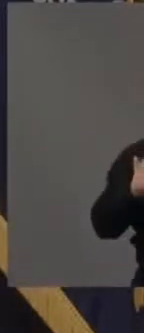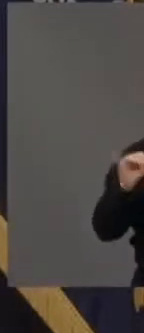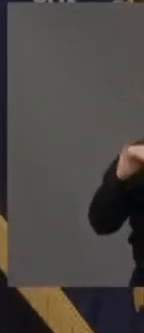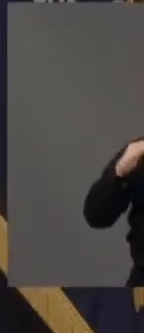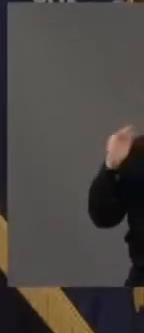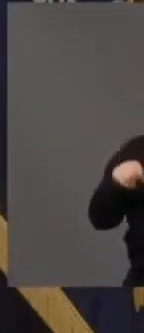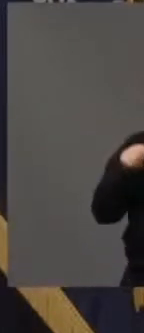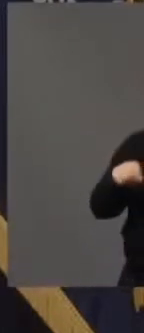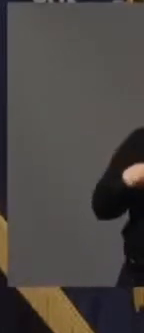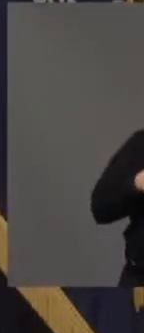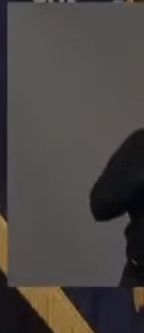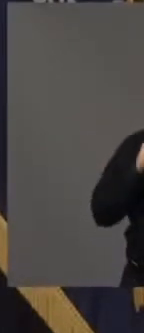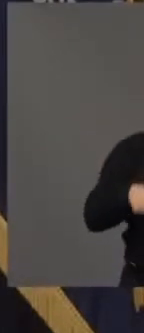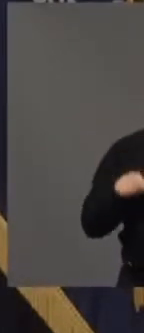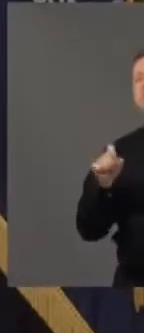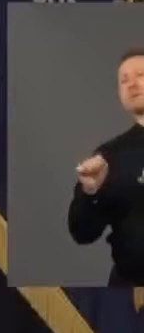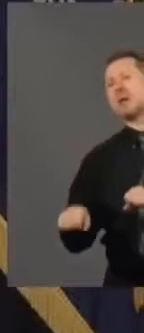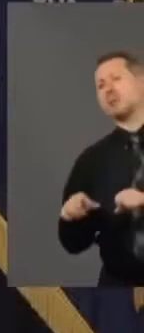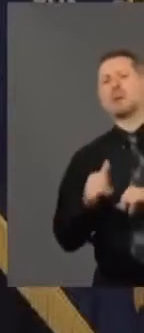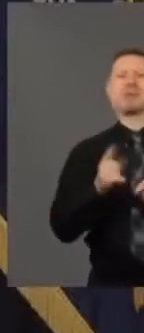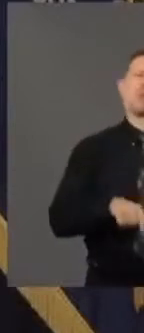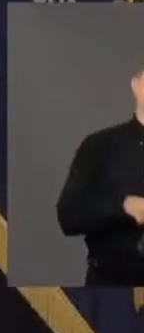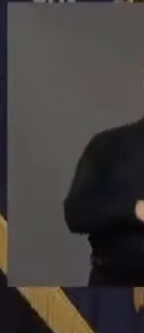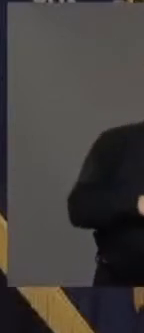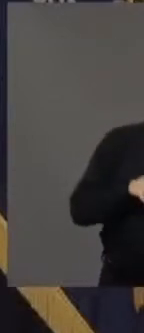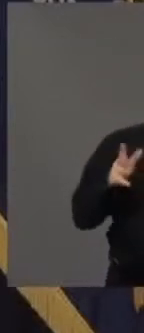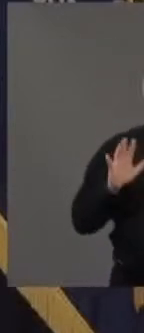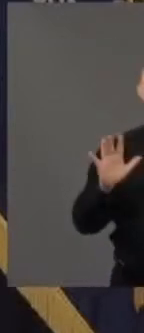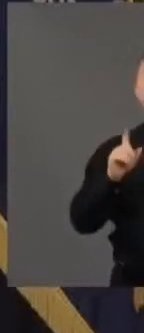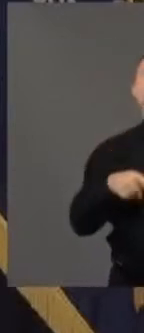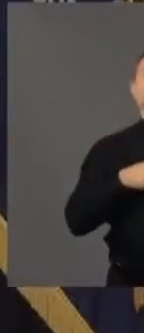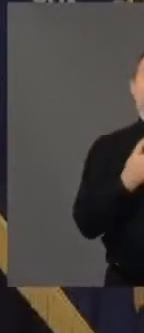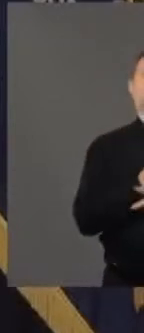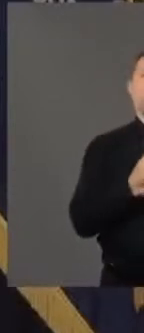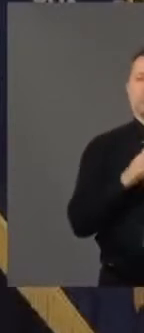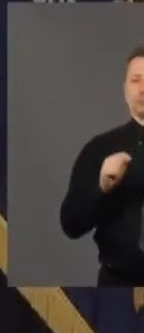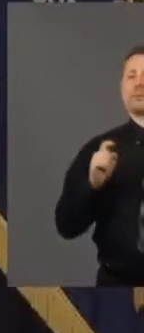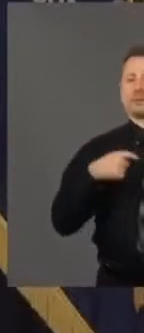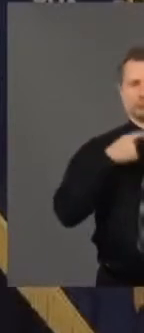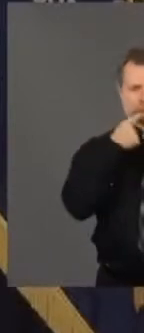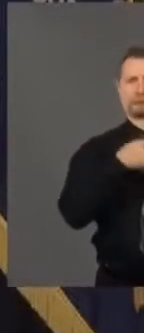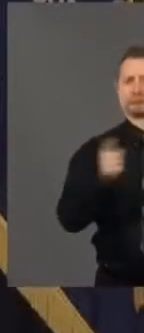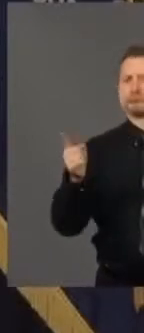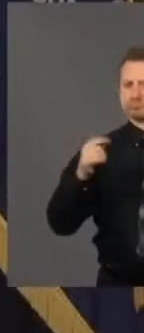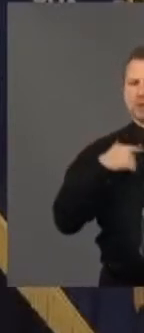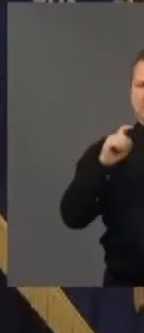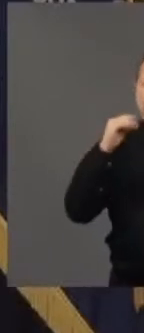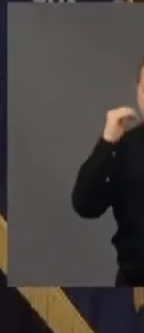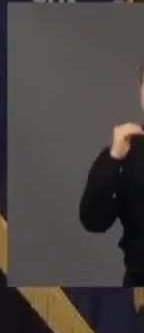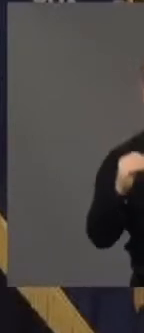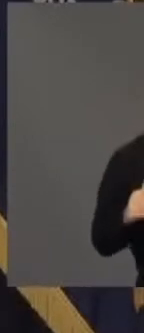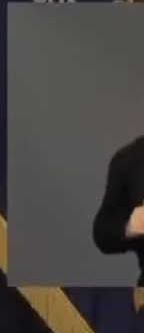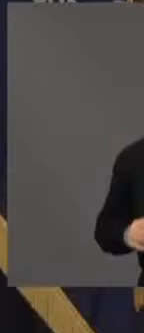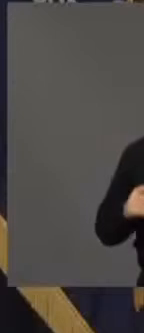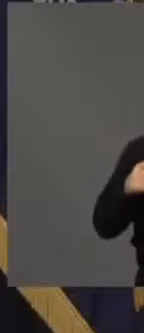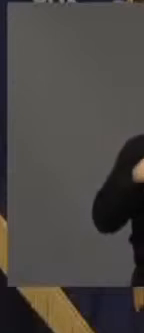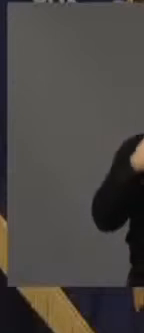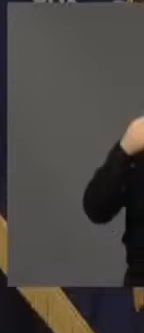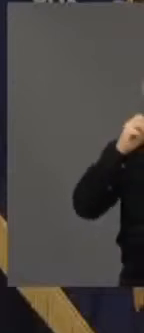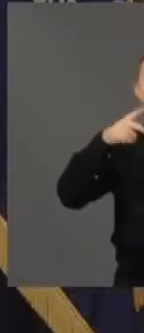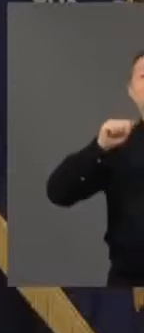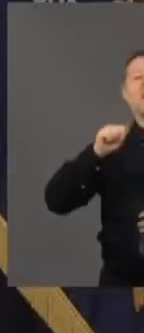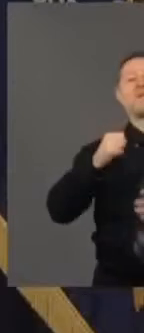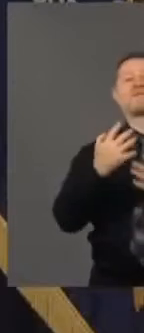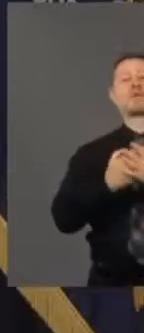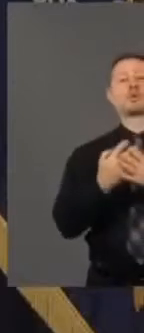this doesn't, etc. But we put out guidance. The HEPA filter is the best for those systems